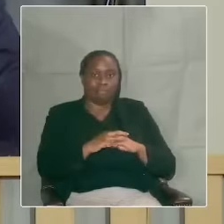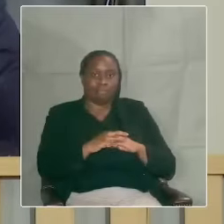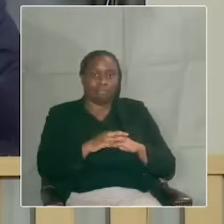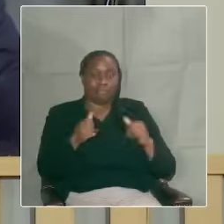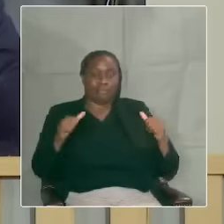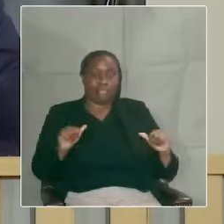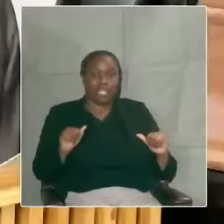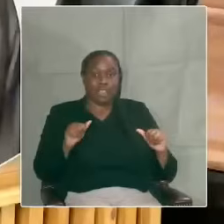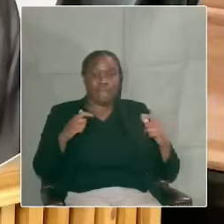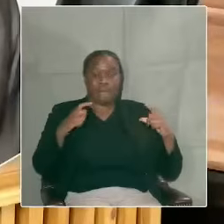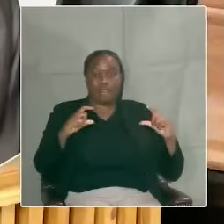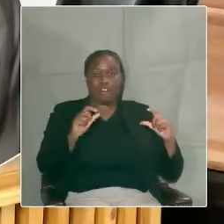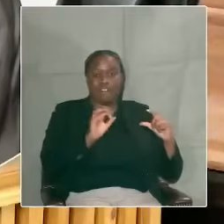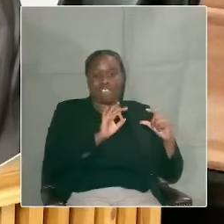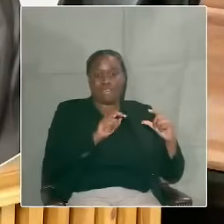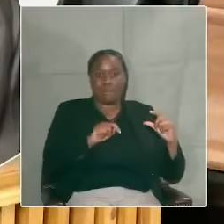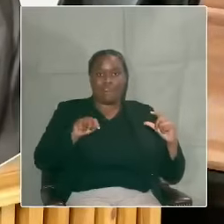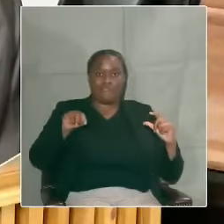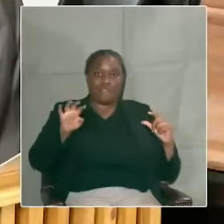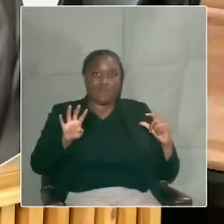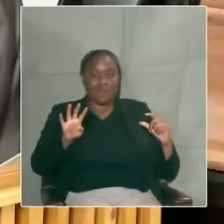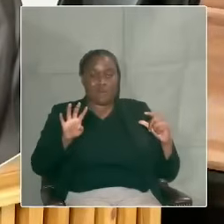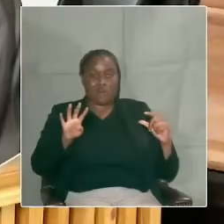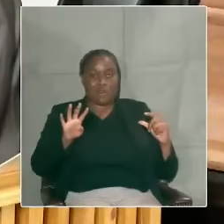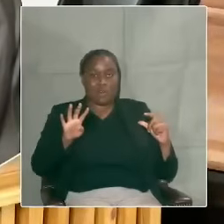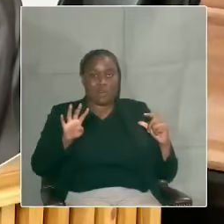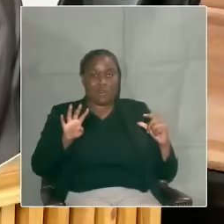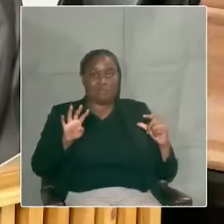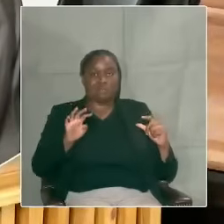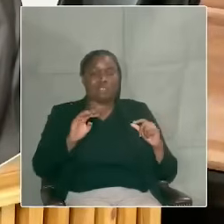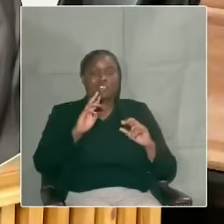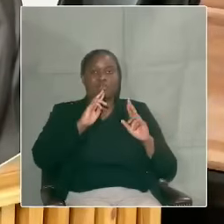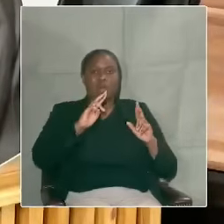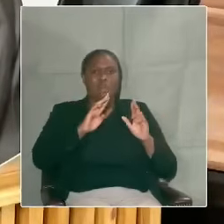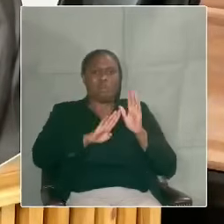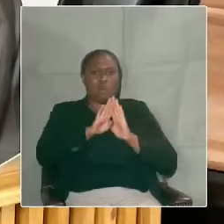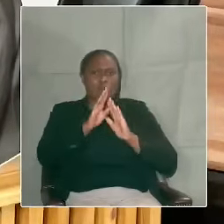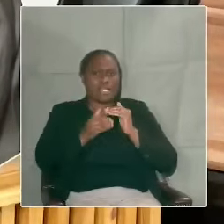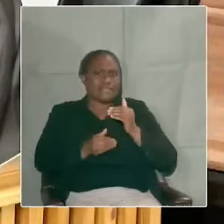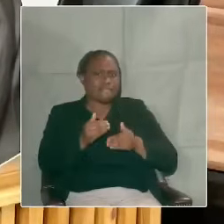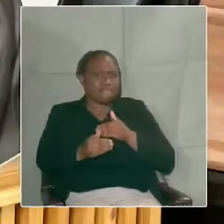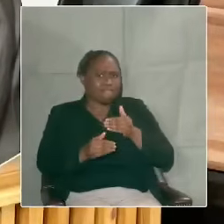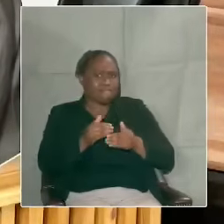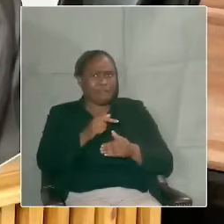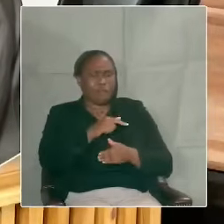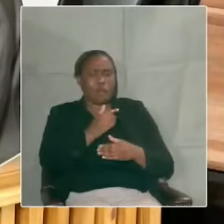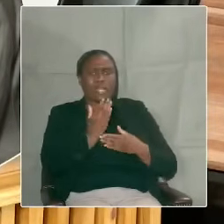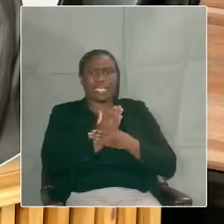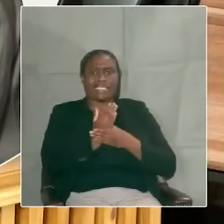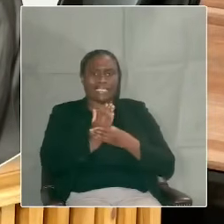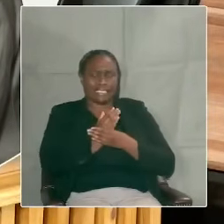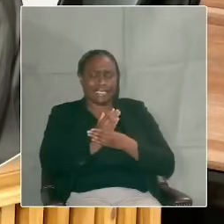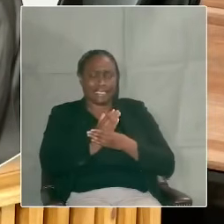And then in paragraph 3.4, you deal with the progress report on cases.